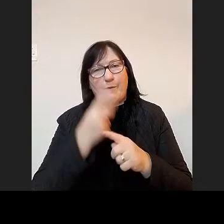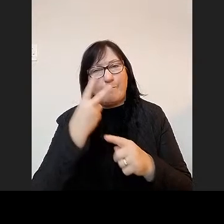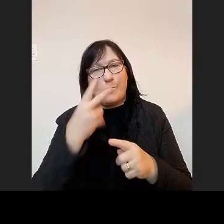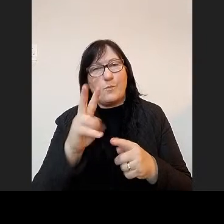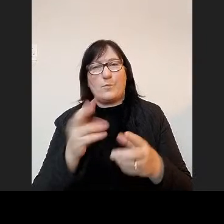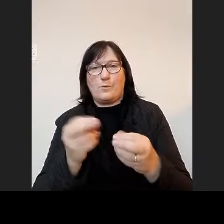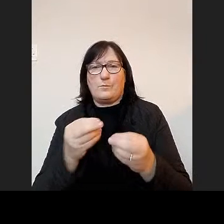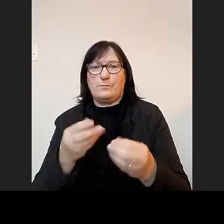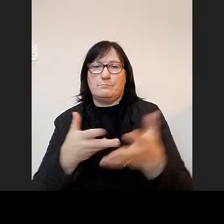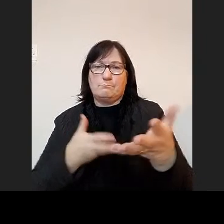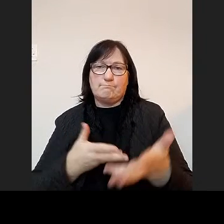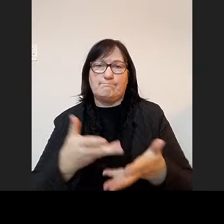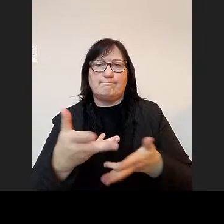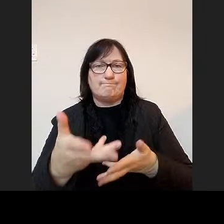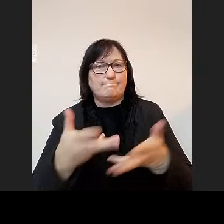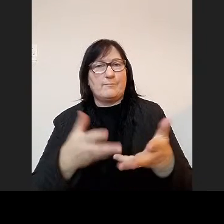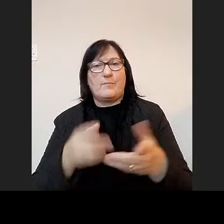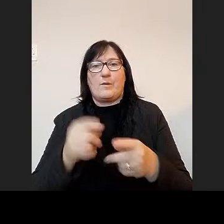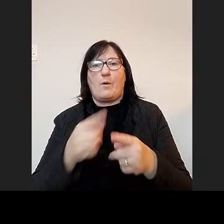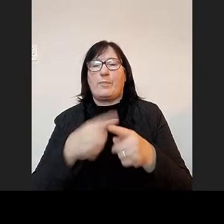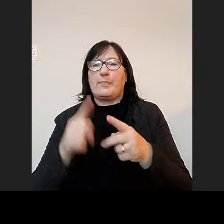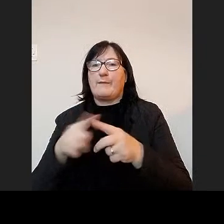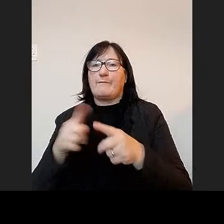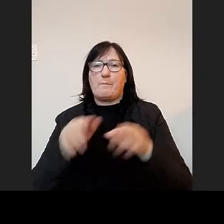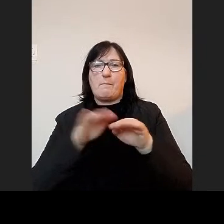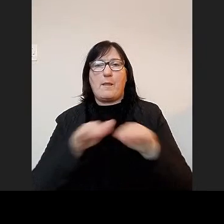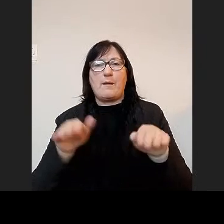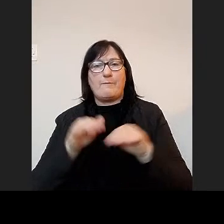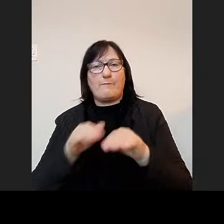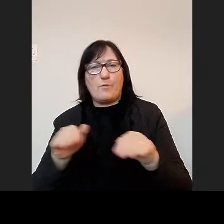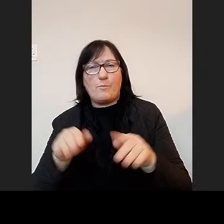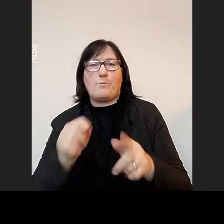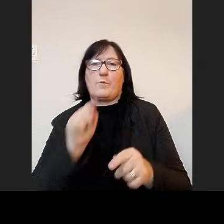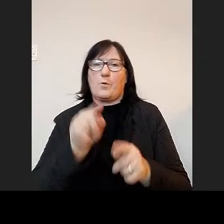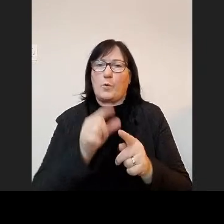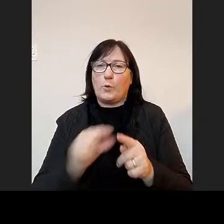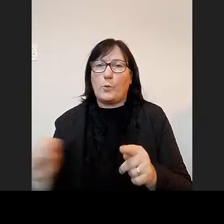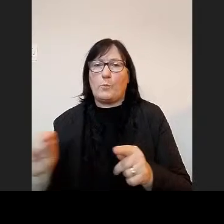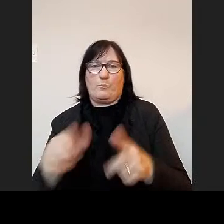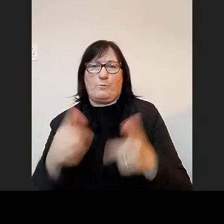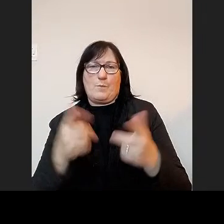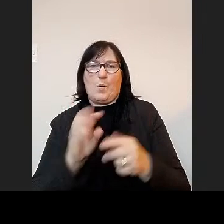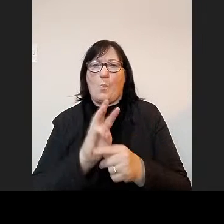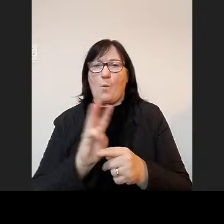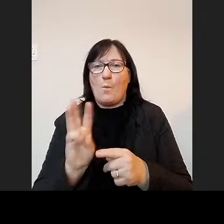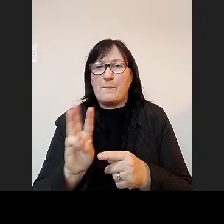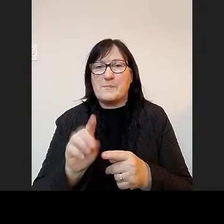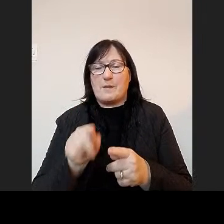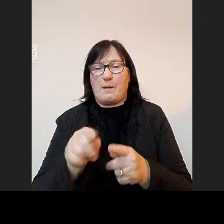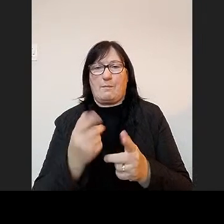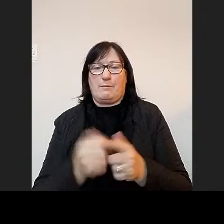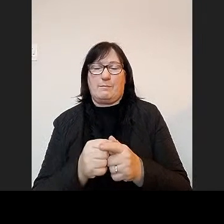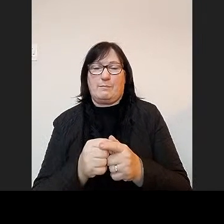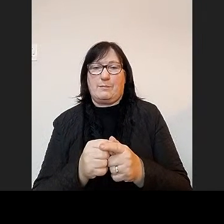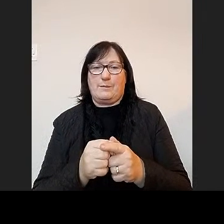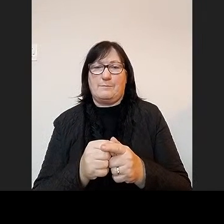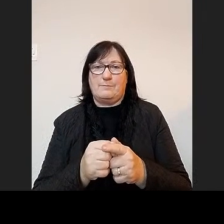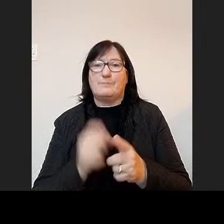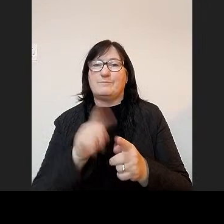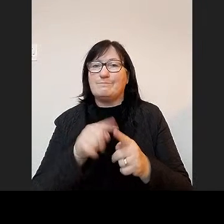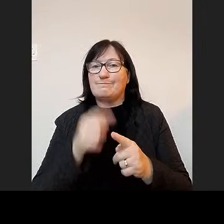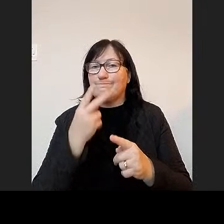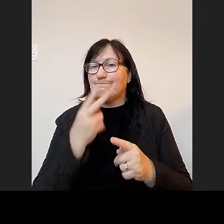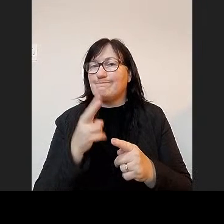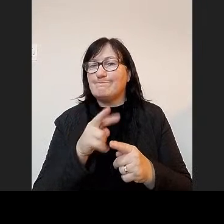different platforms, for example, the YouTube, the email, the website, and please be on the lookout for more webinars